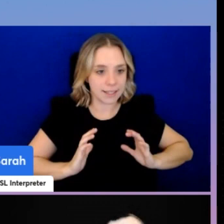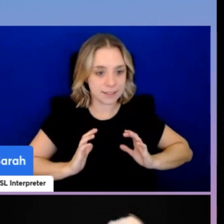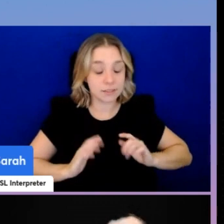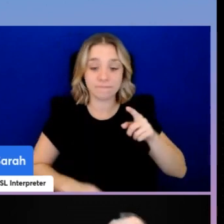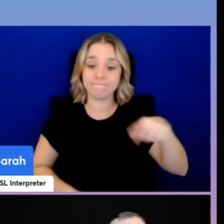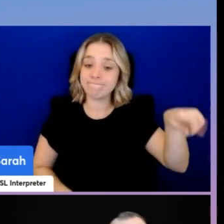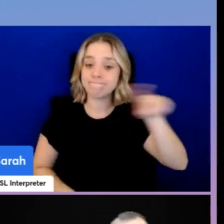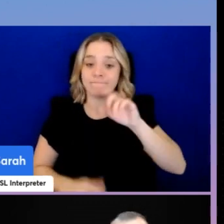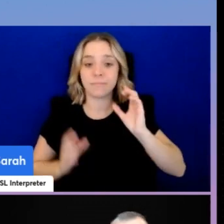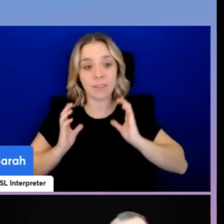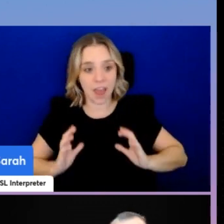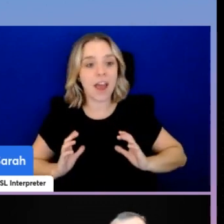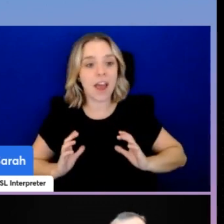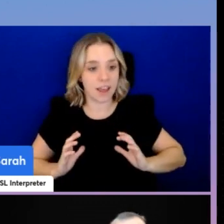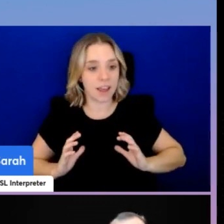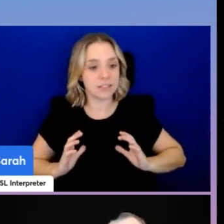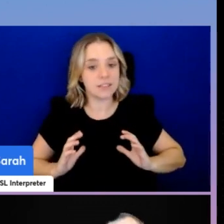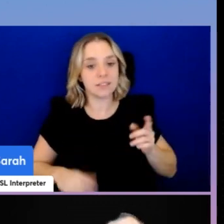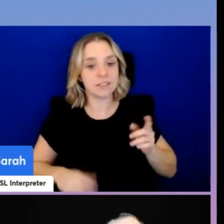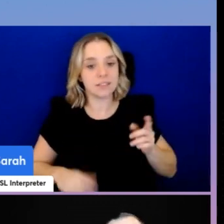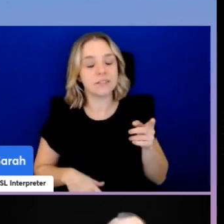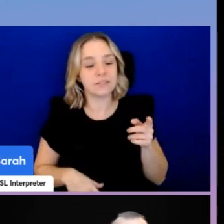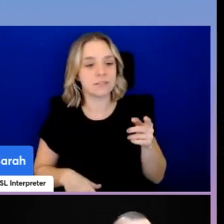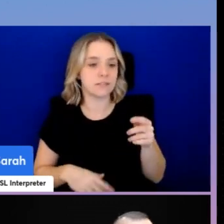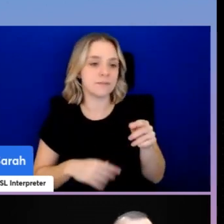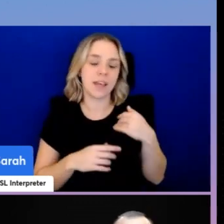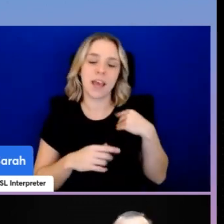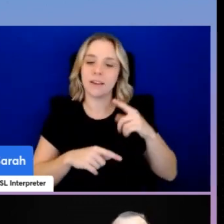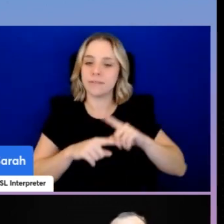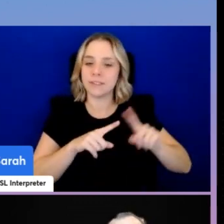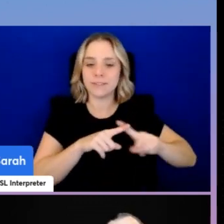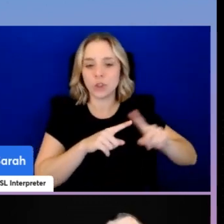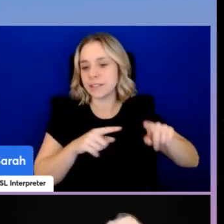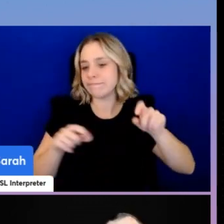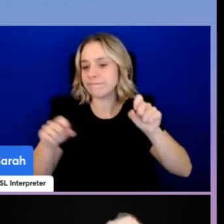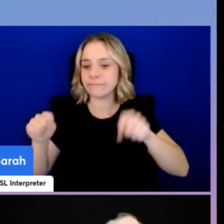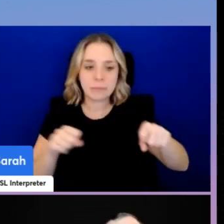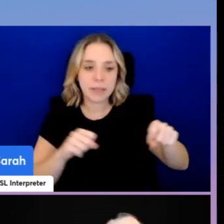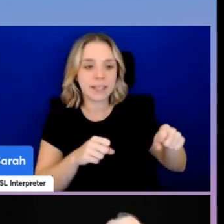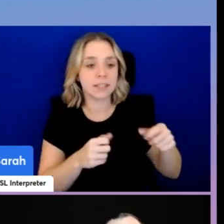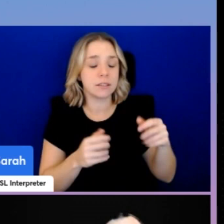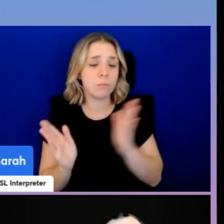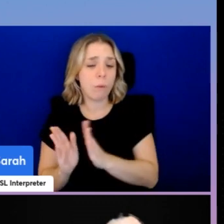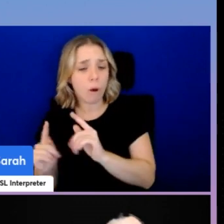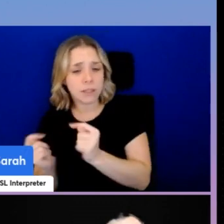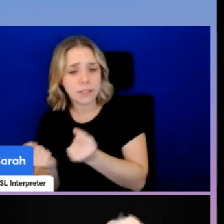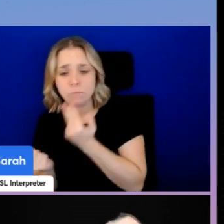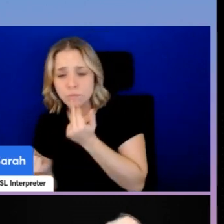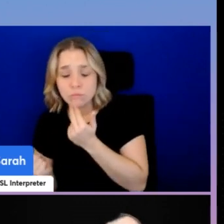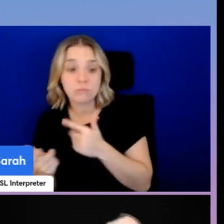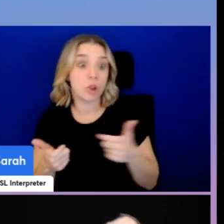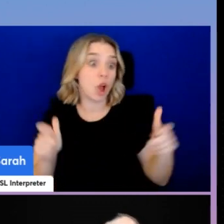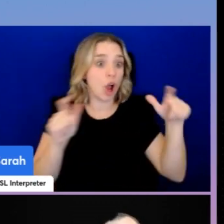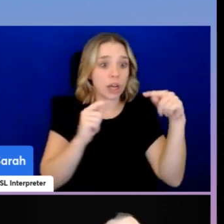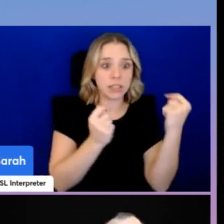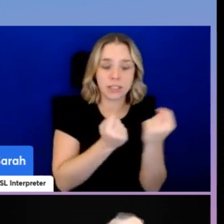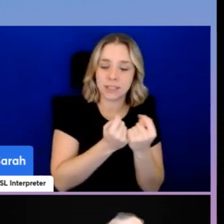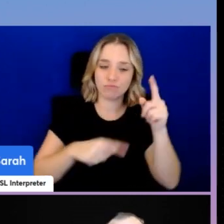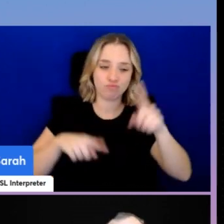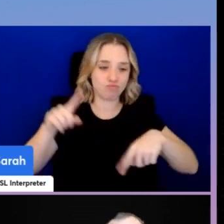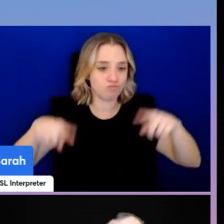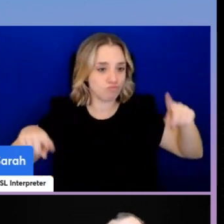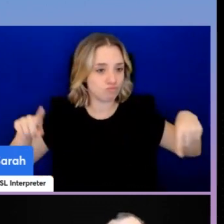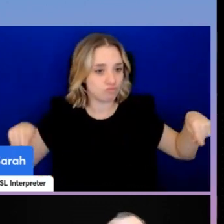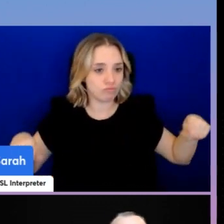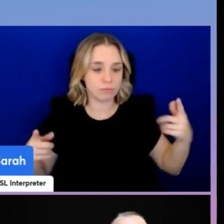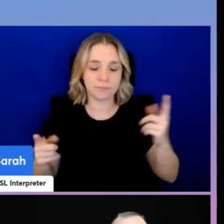clients have teams of various capabilities, maybe small teams or larger teams, and they're at various places